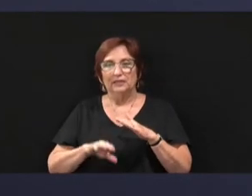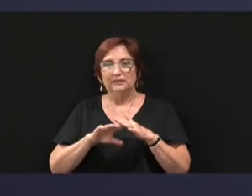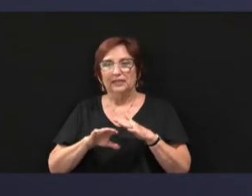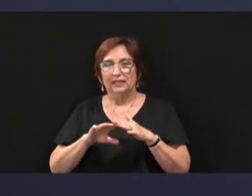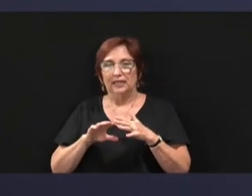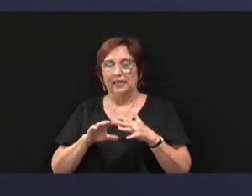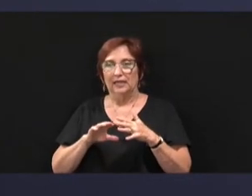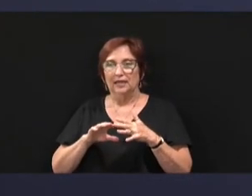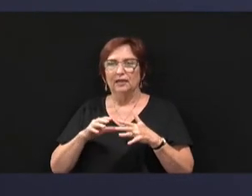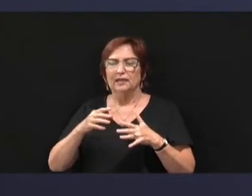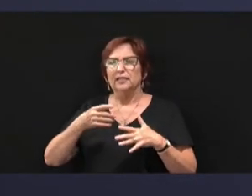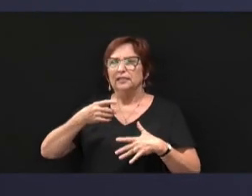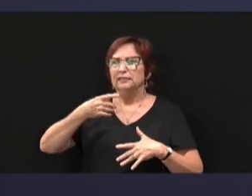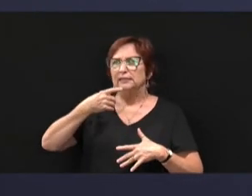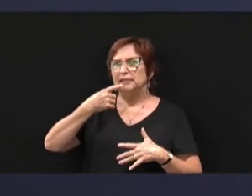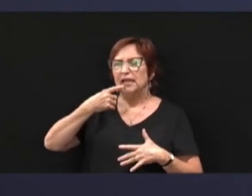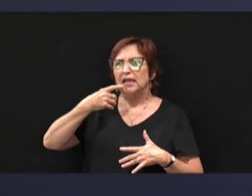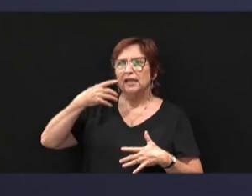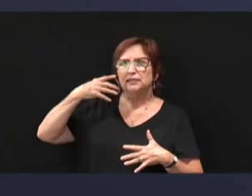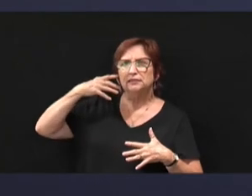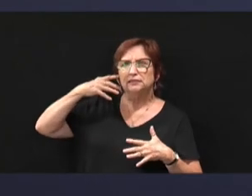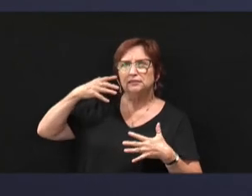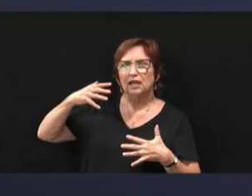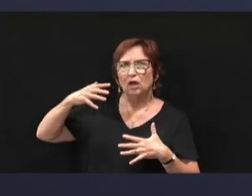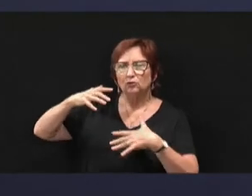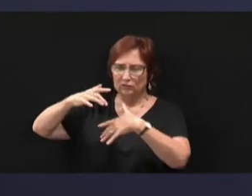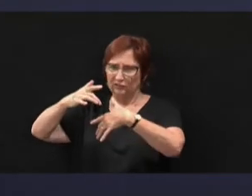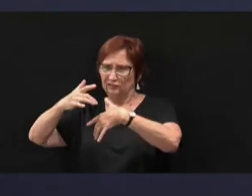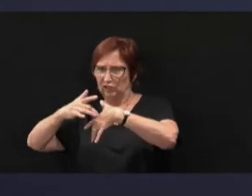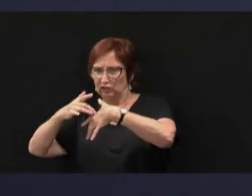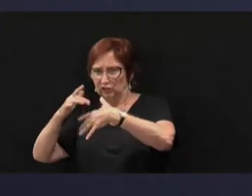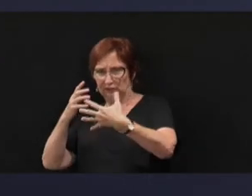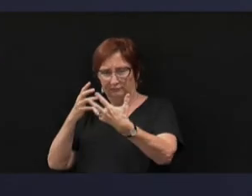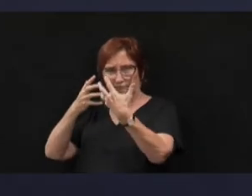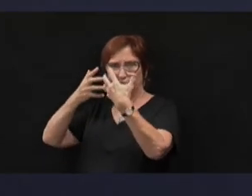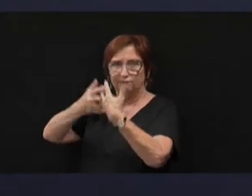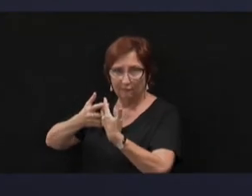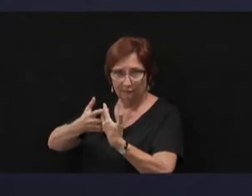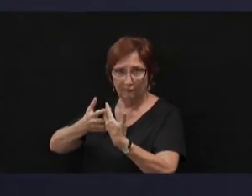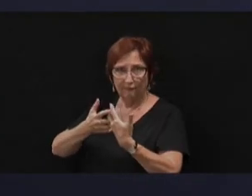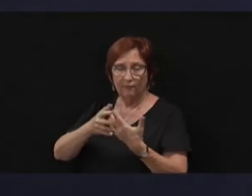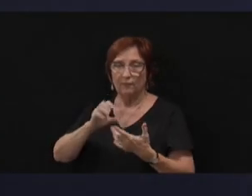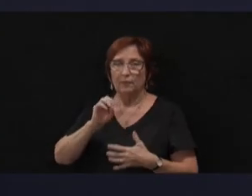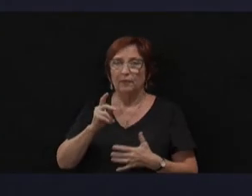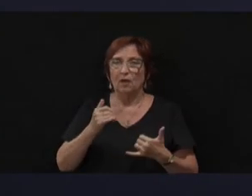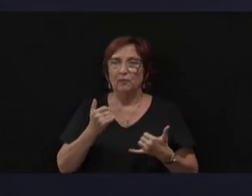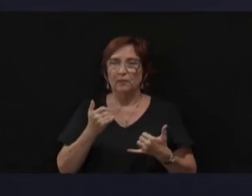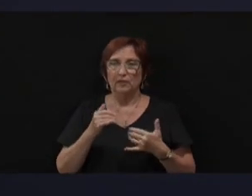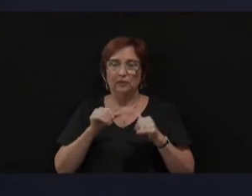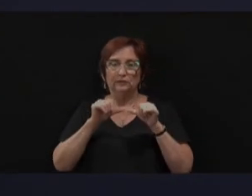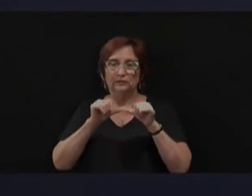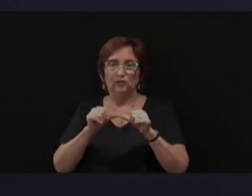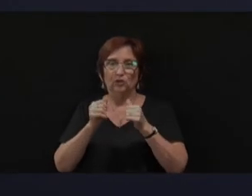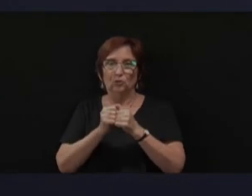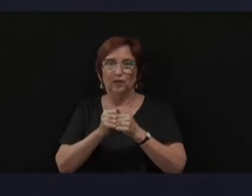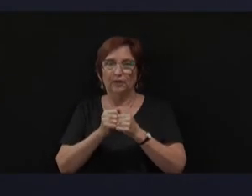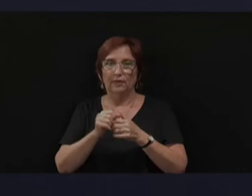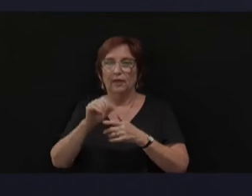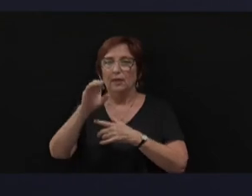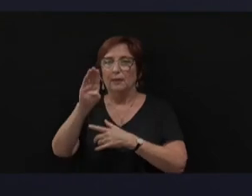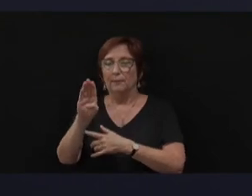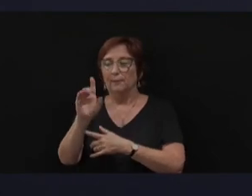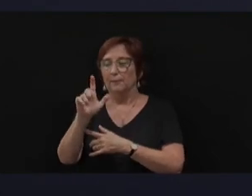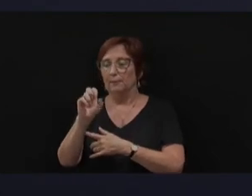matching. Okay, now I'm going to kind of go on to blends, because this is an important piece of the